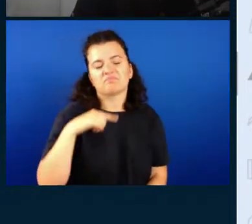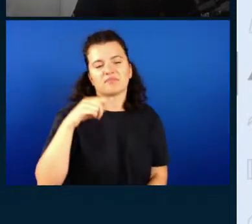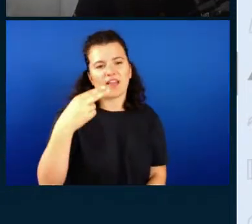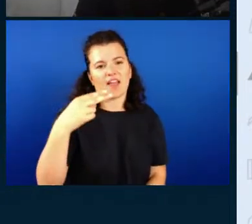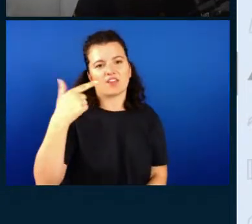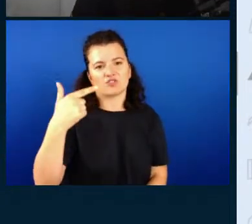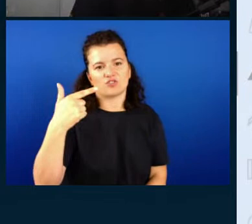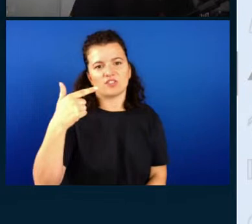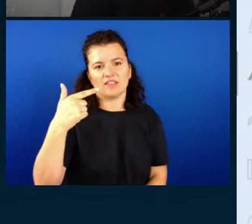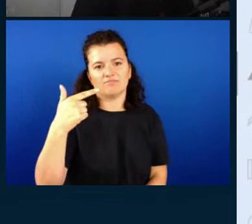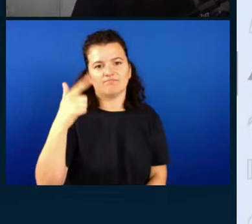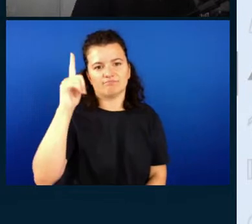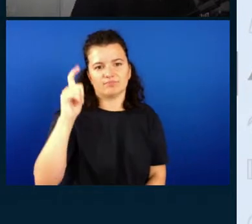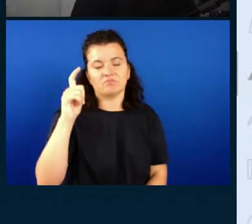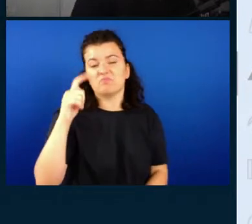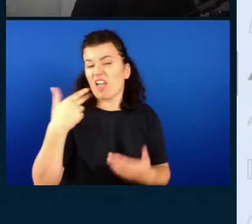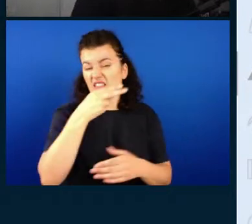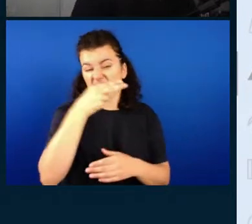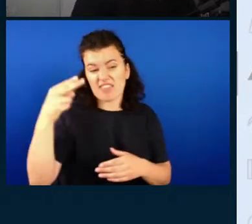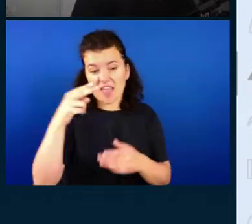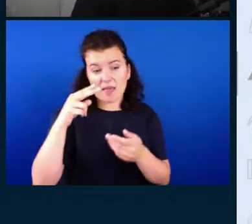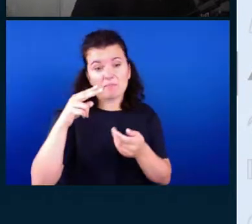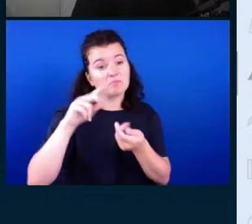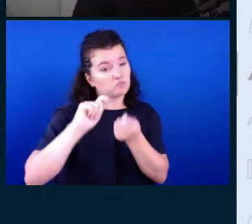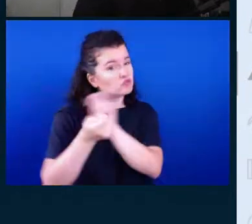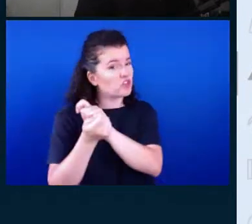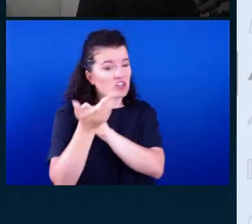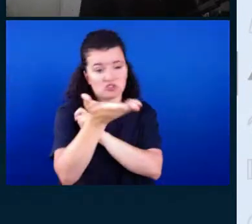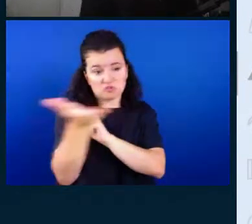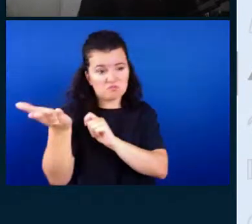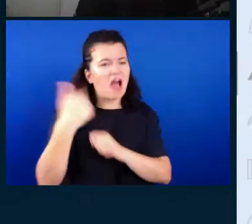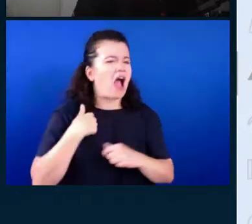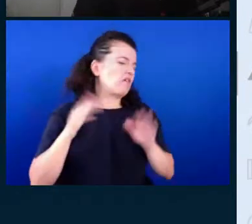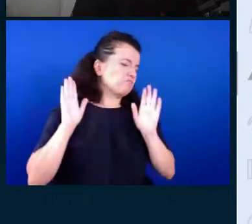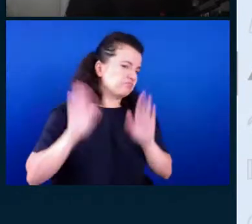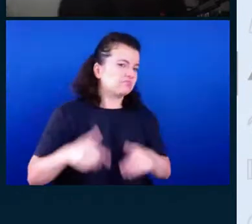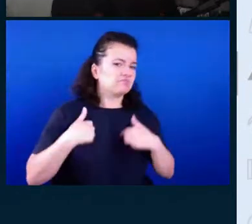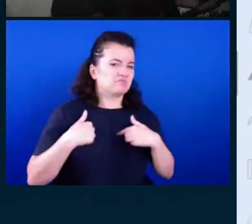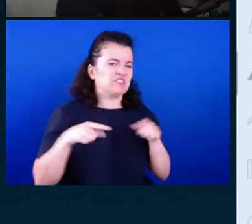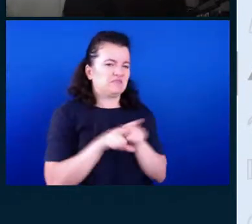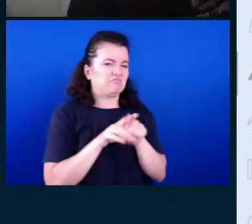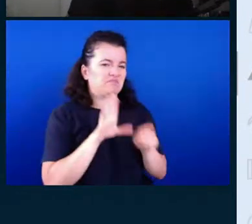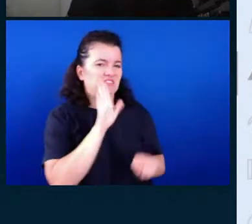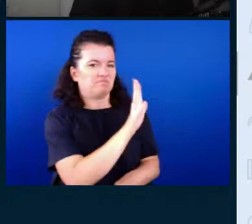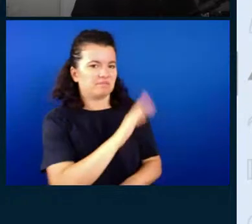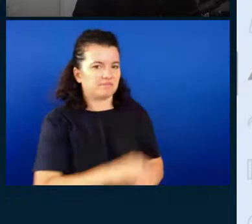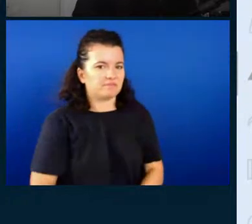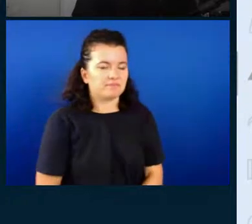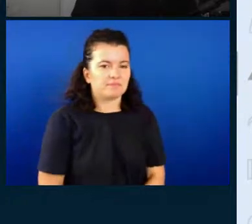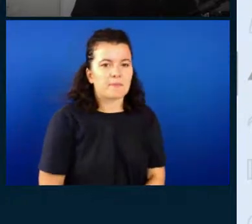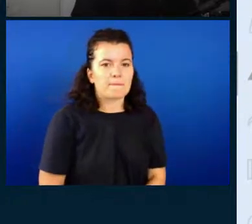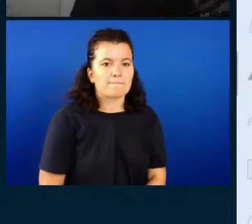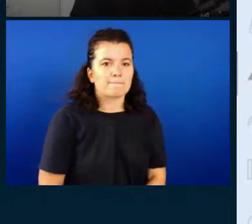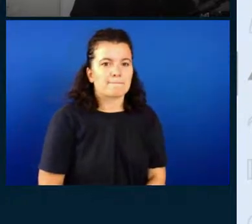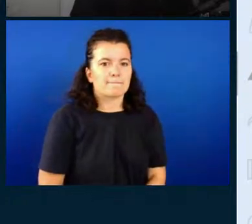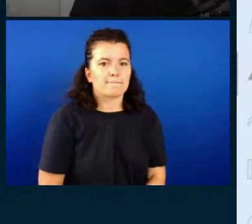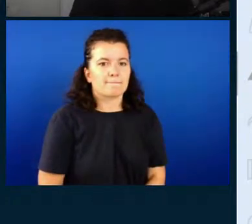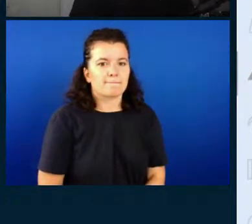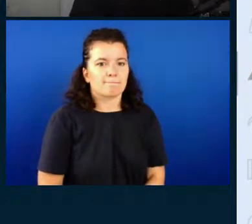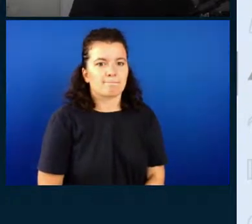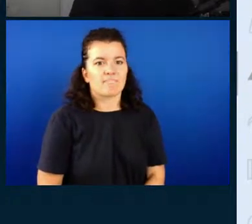give it a name if I want to. I don't want to. I'll just use HTTP trigger. And I can choose the authorization